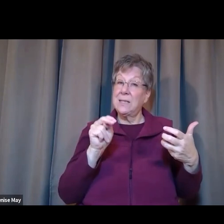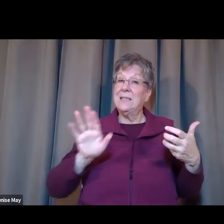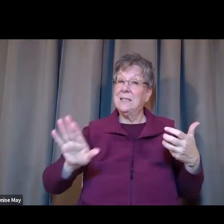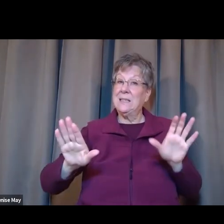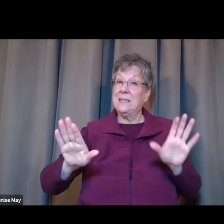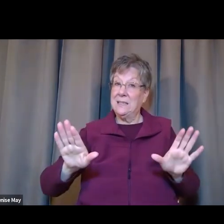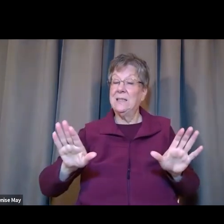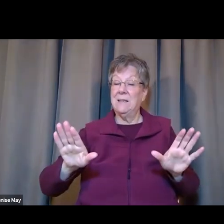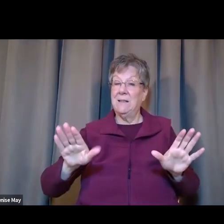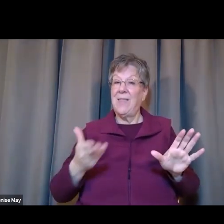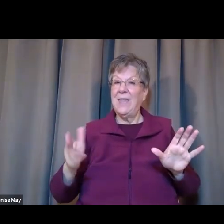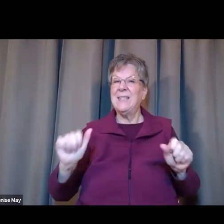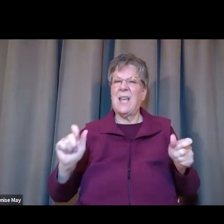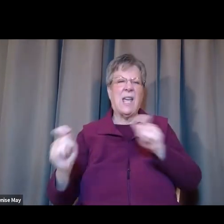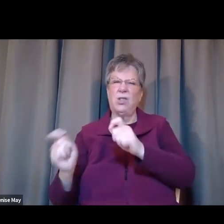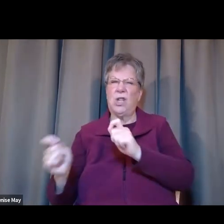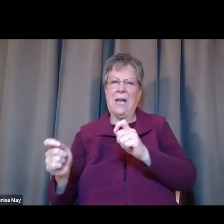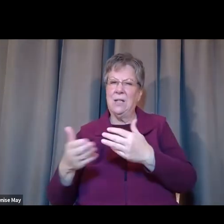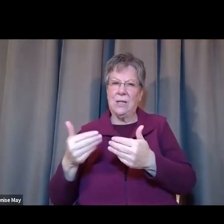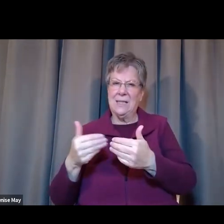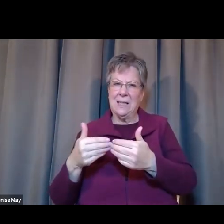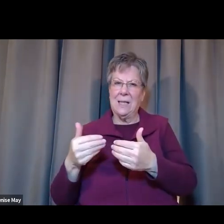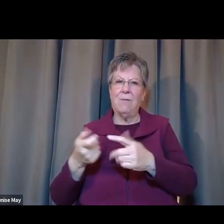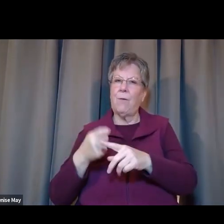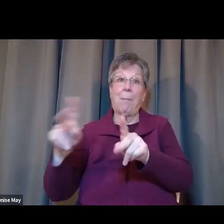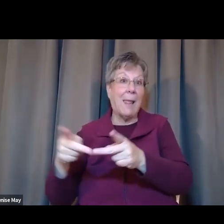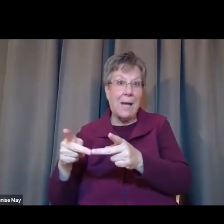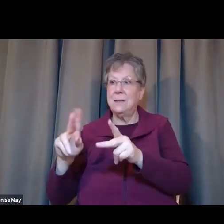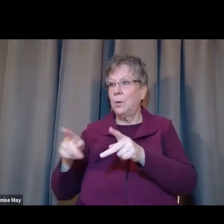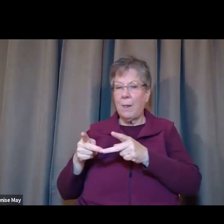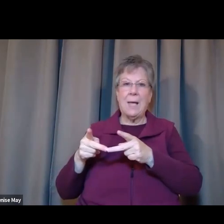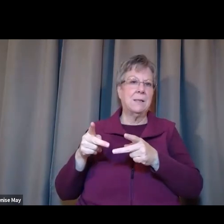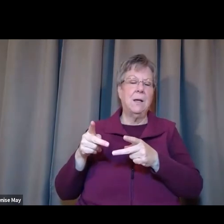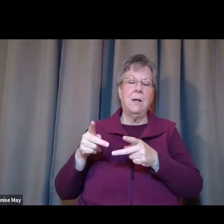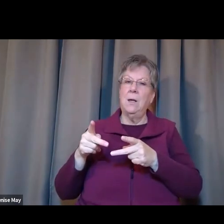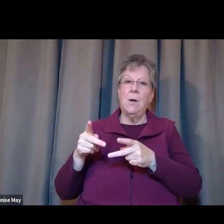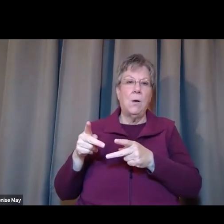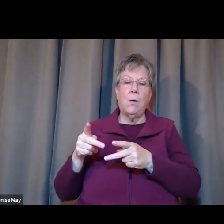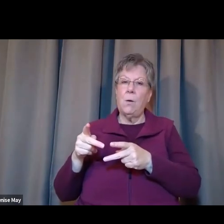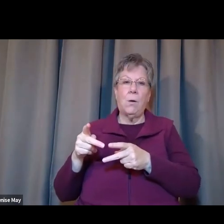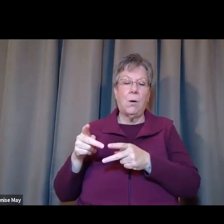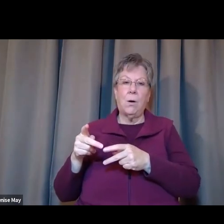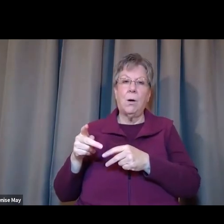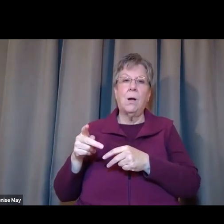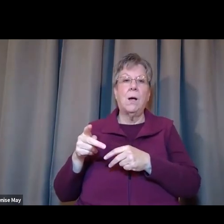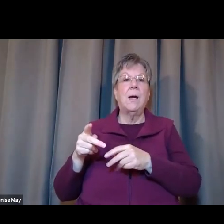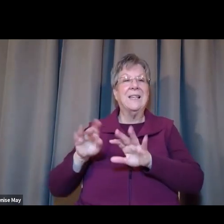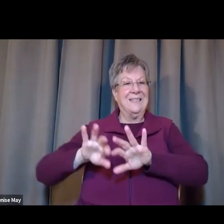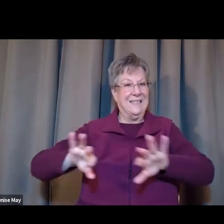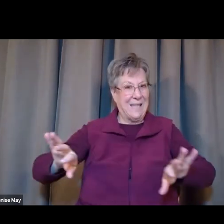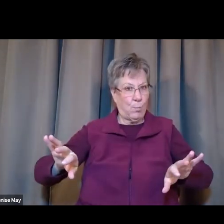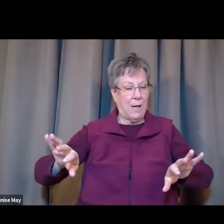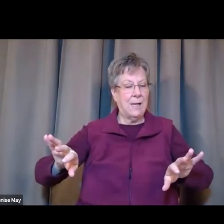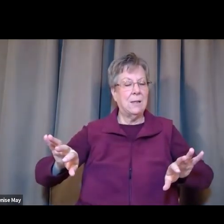moment that can shift from place to place and election to election, or at least over short periods of time, from a